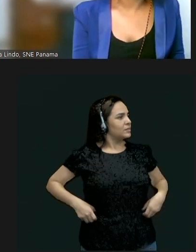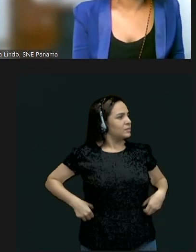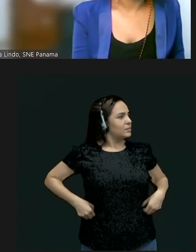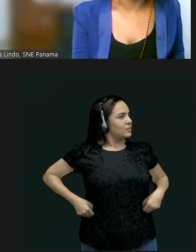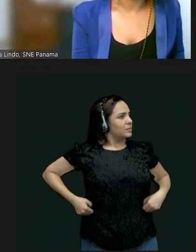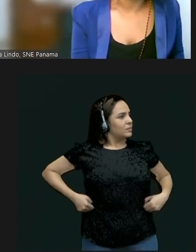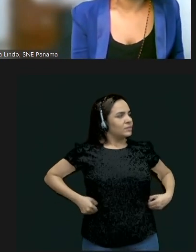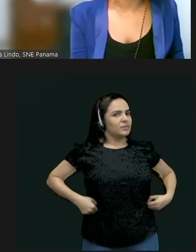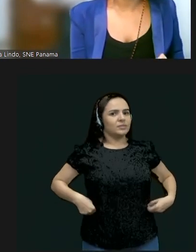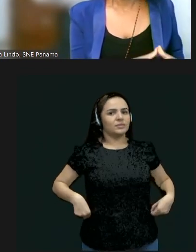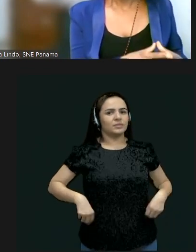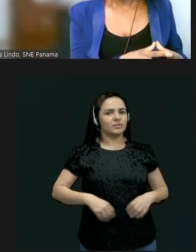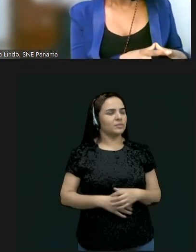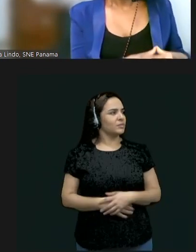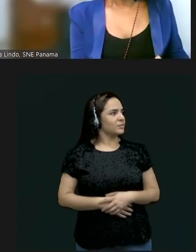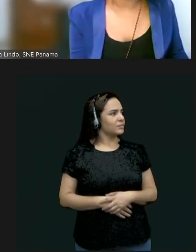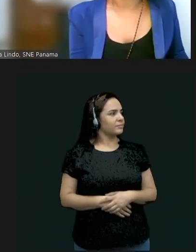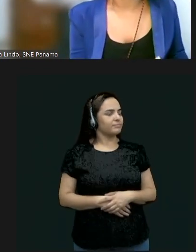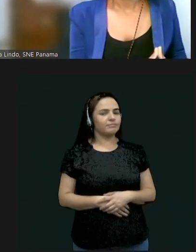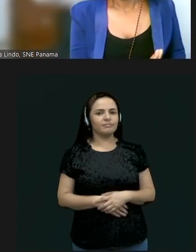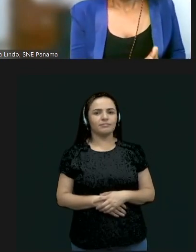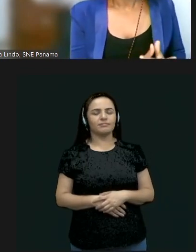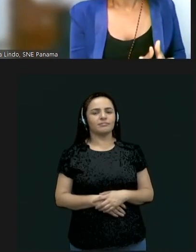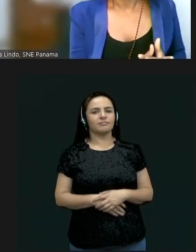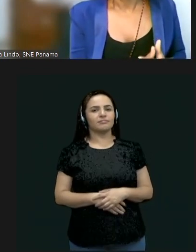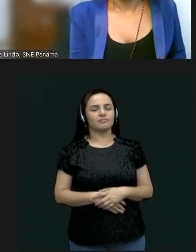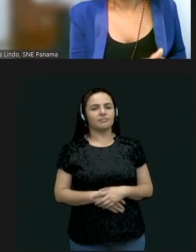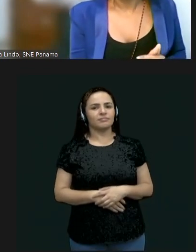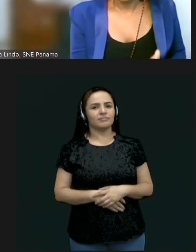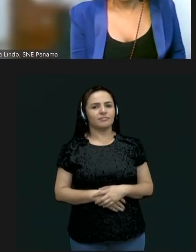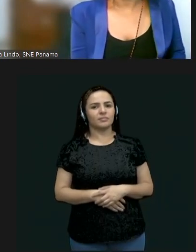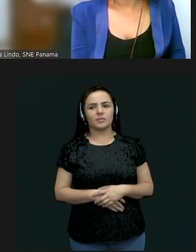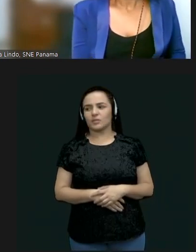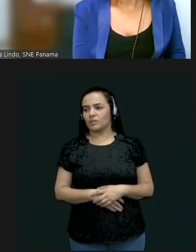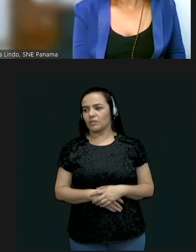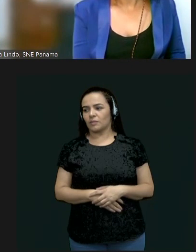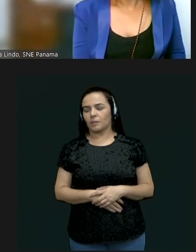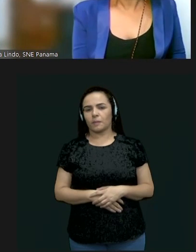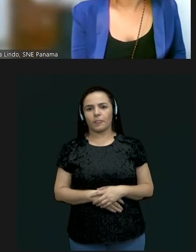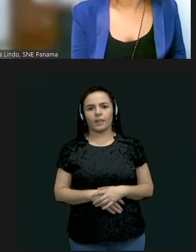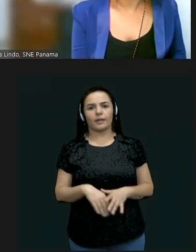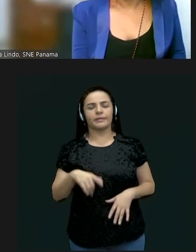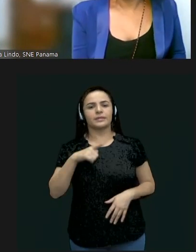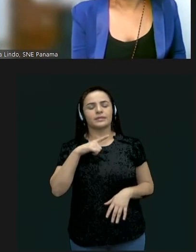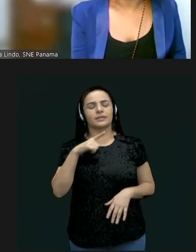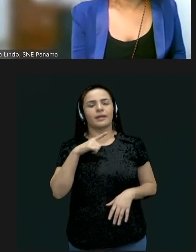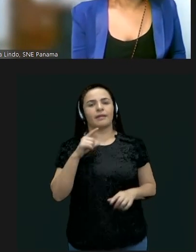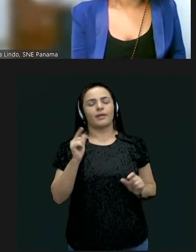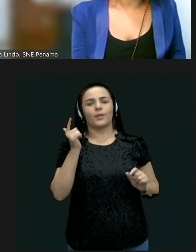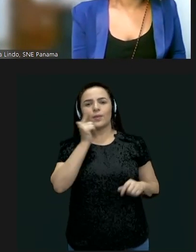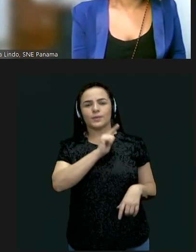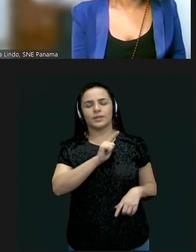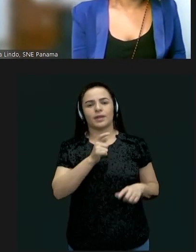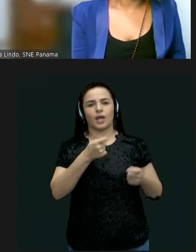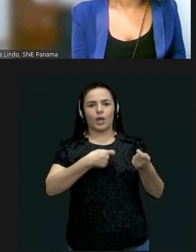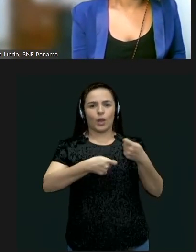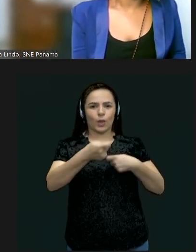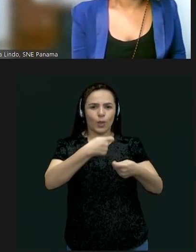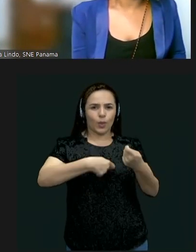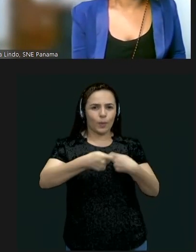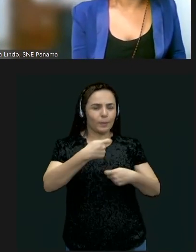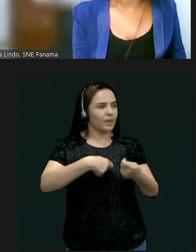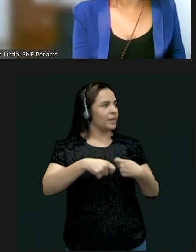and account the low greenhouse gas emissions as we want to have in the